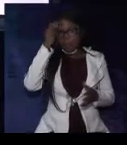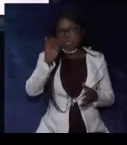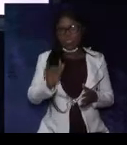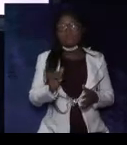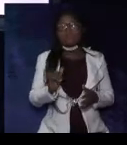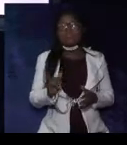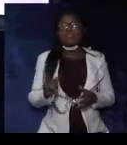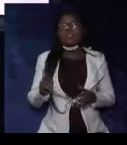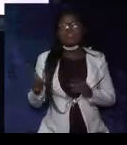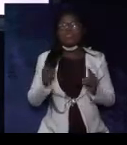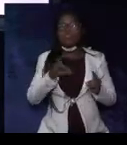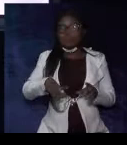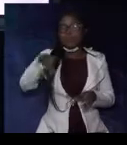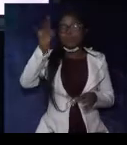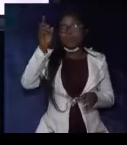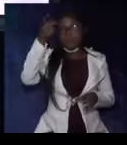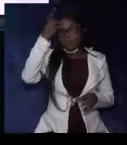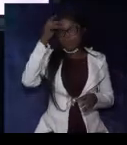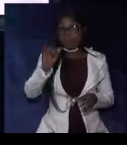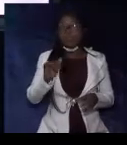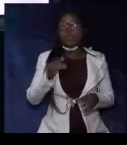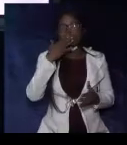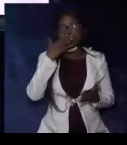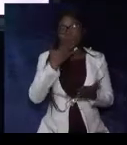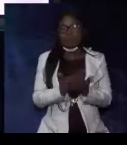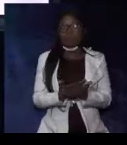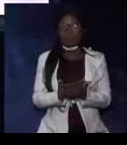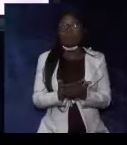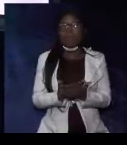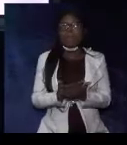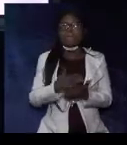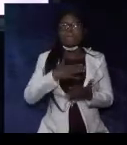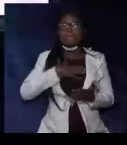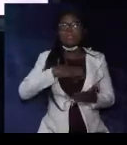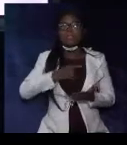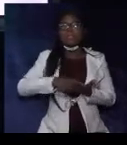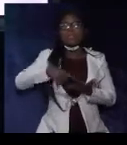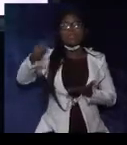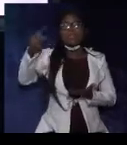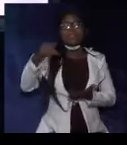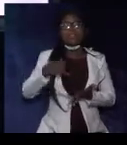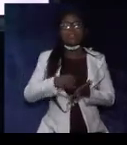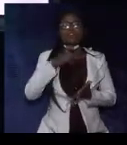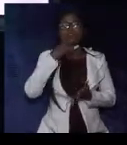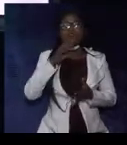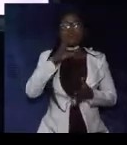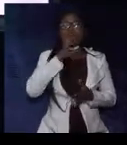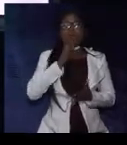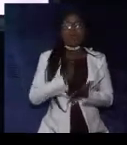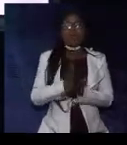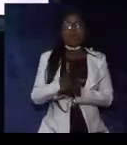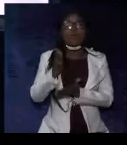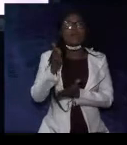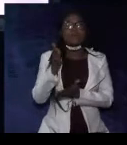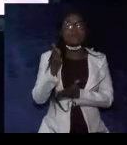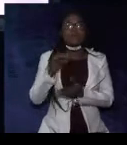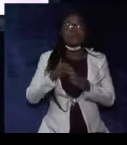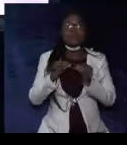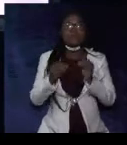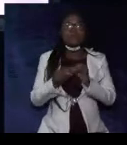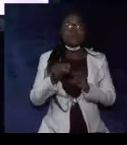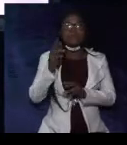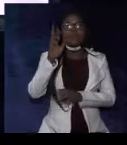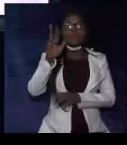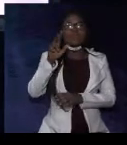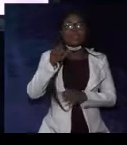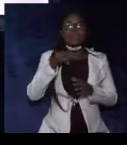intentional. Did you choose intentional? Good. Please mark it. You're correct.